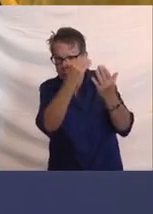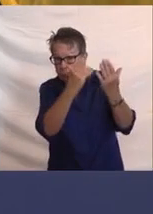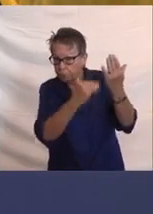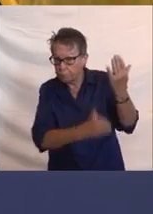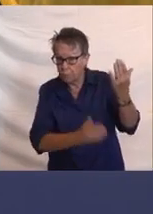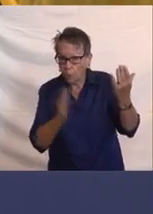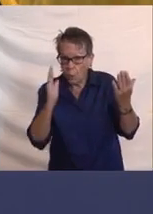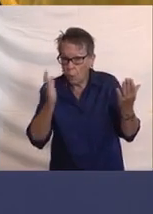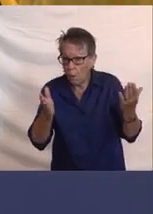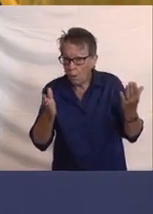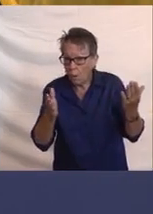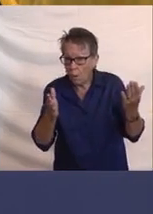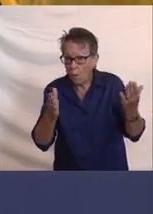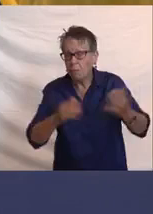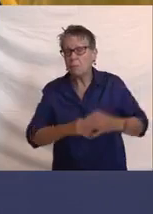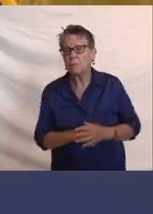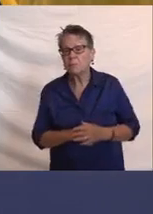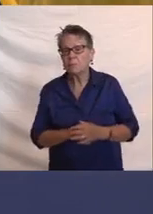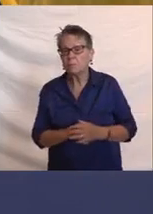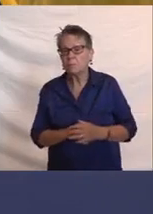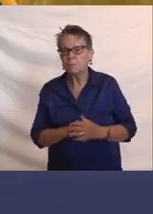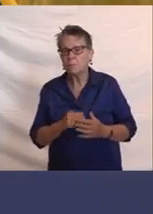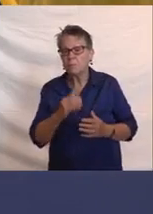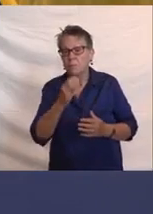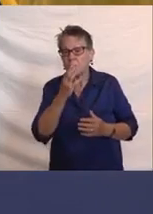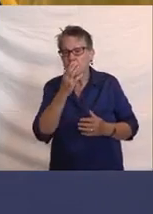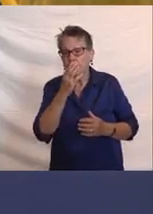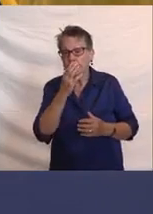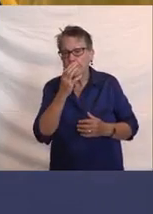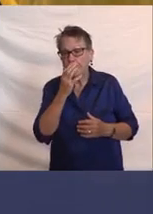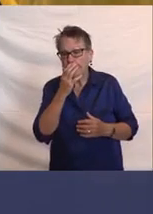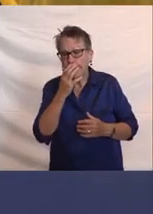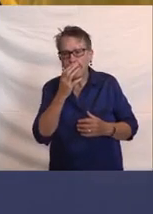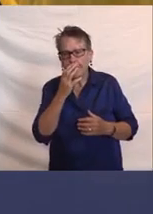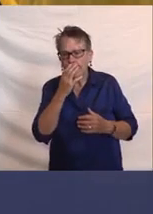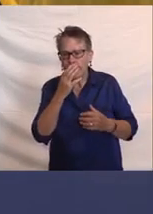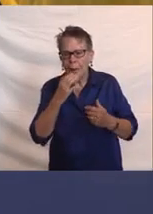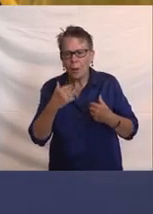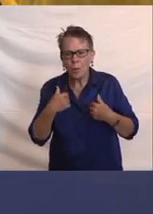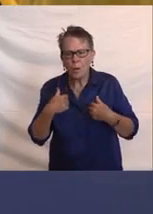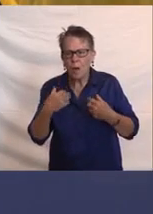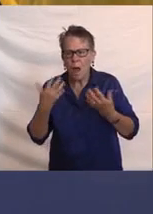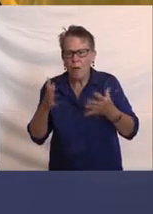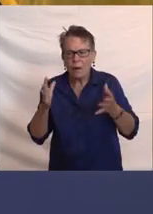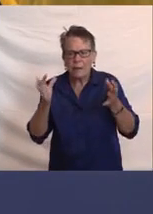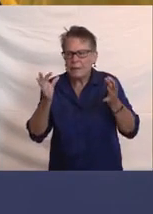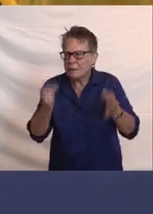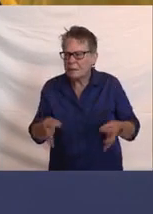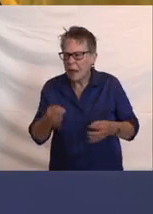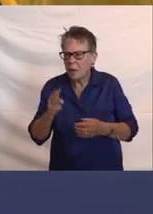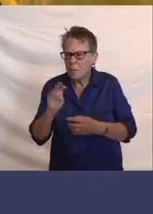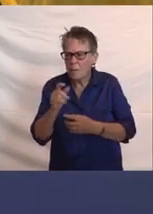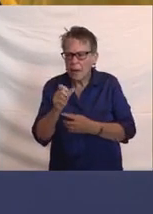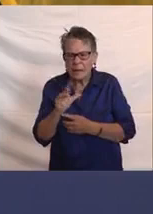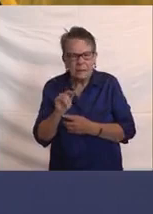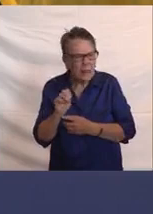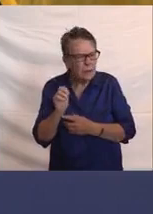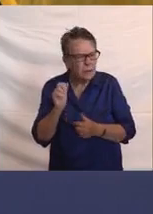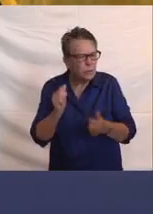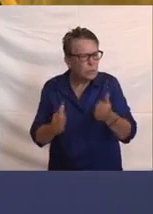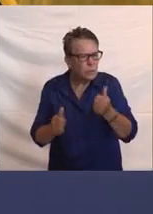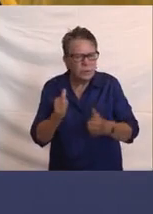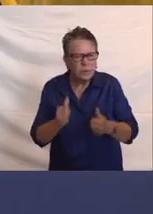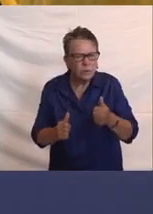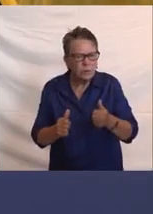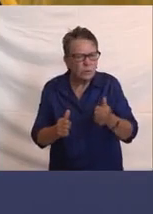the, do we have the mega site answer yet? We're still working that through, right? Do you want to jump in? I think the first